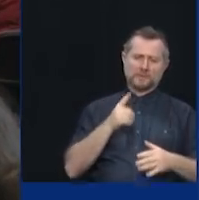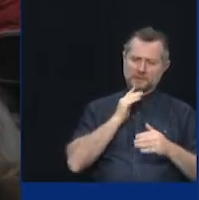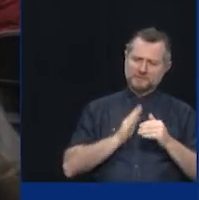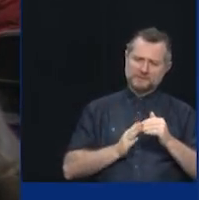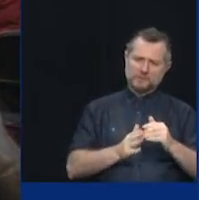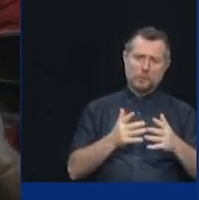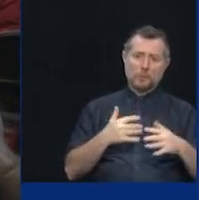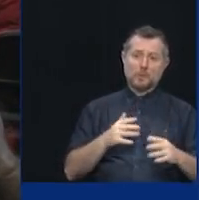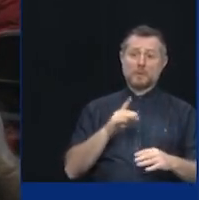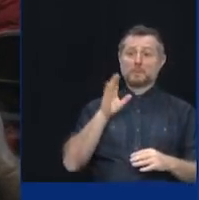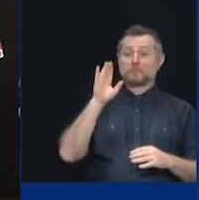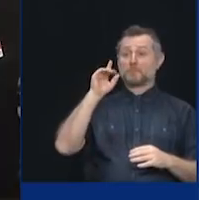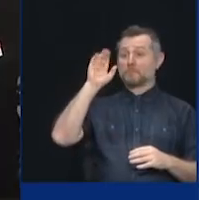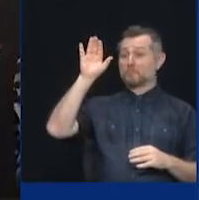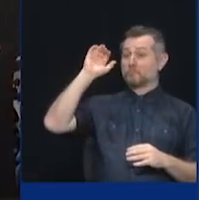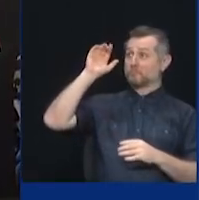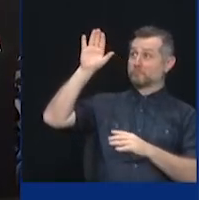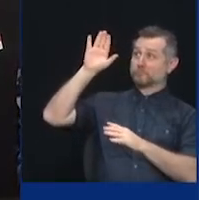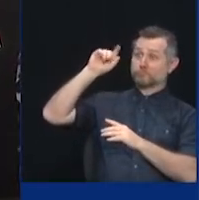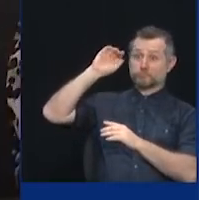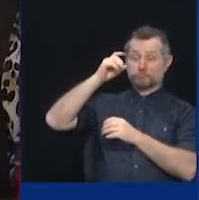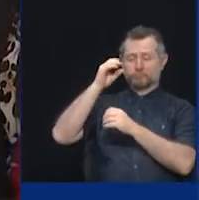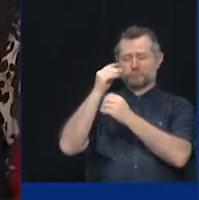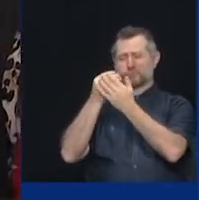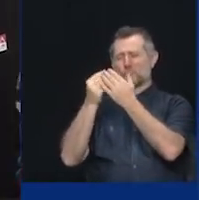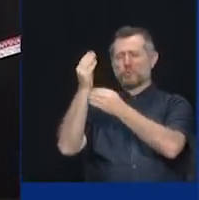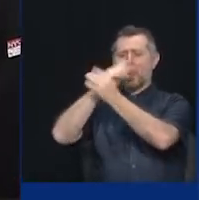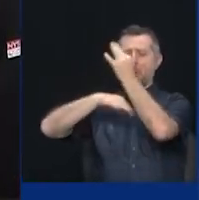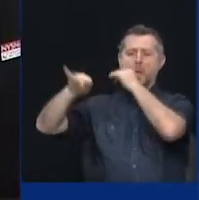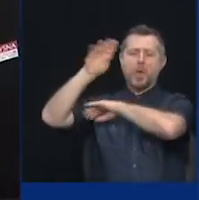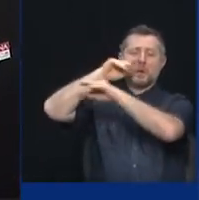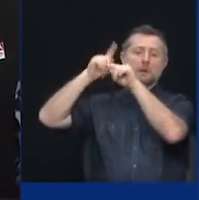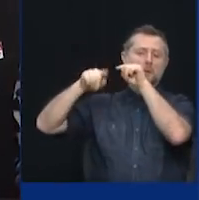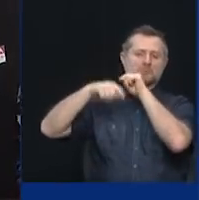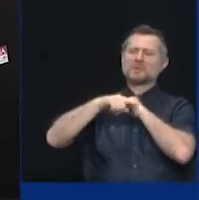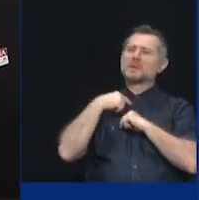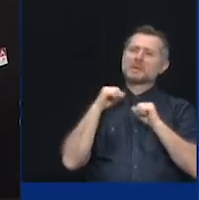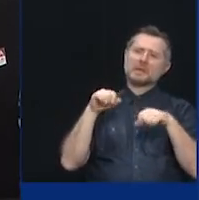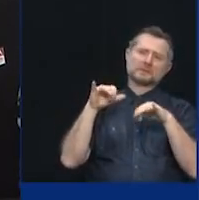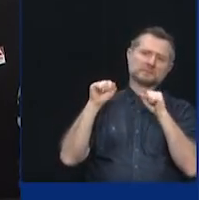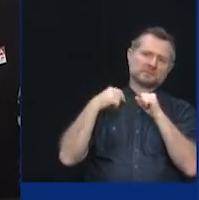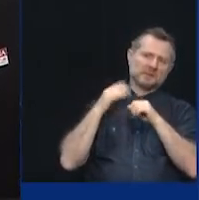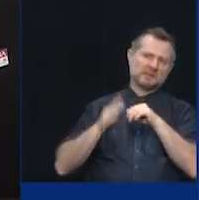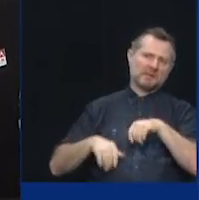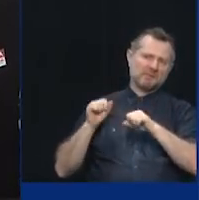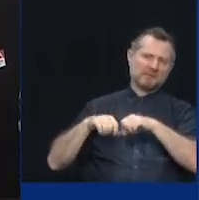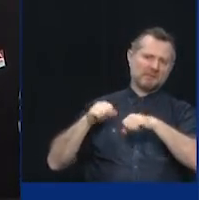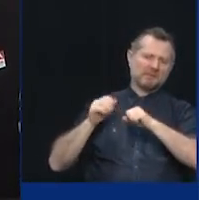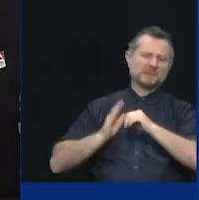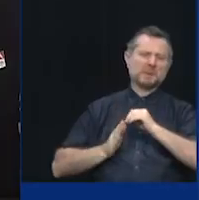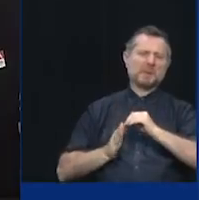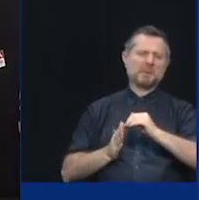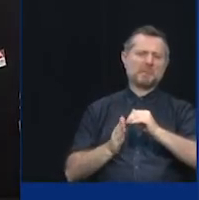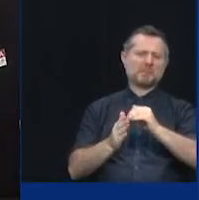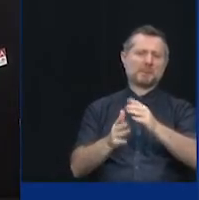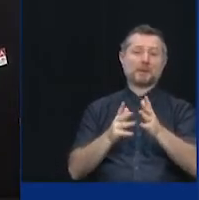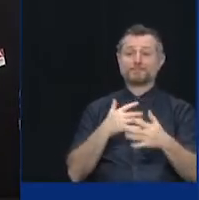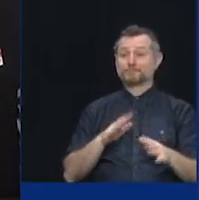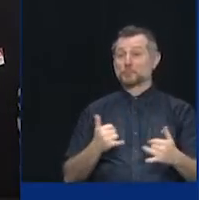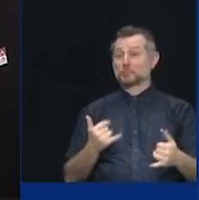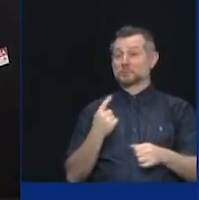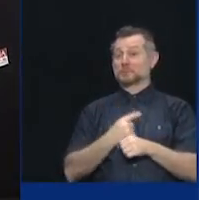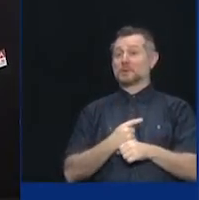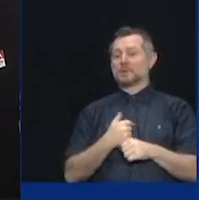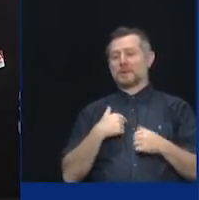Kelly Cummings says yes and always finds a way to get it done. With us today, we also have Major General